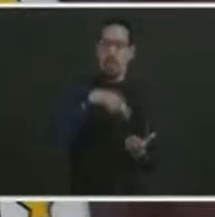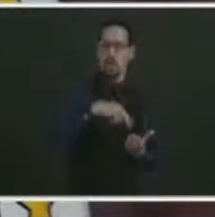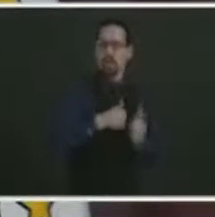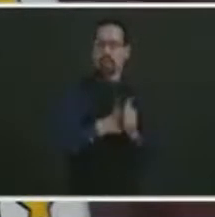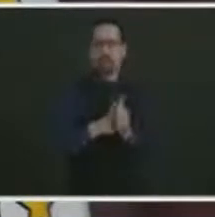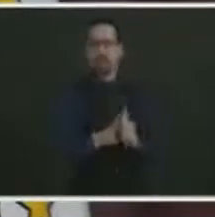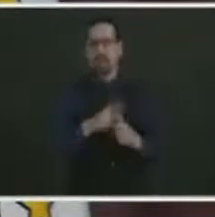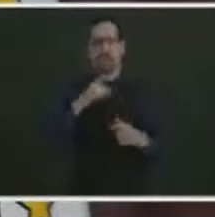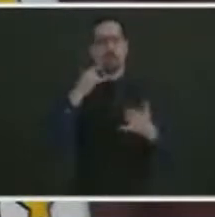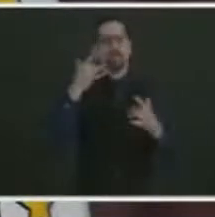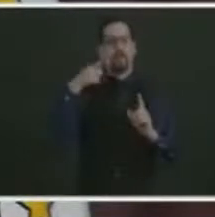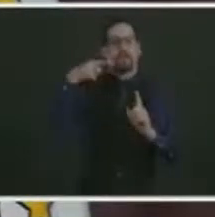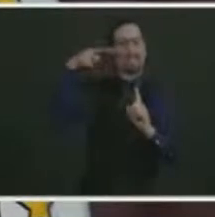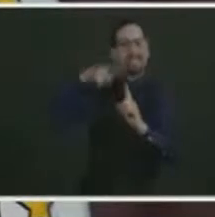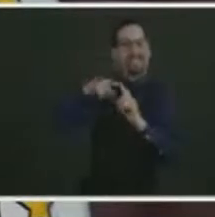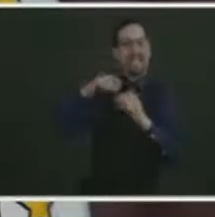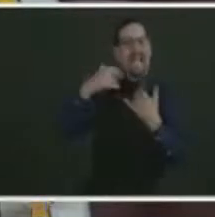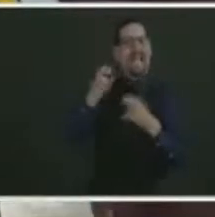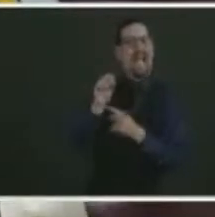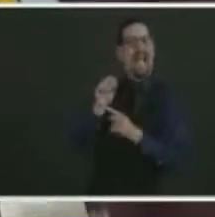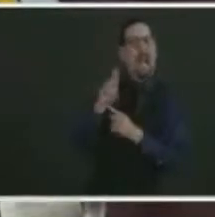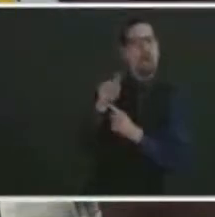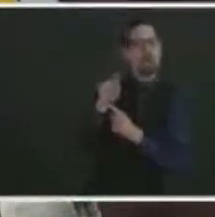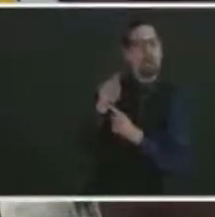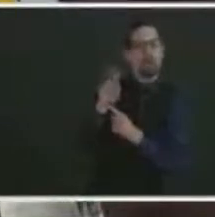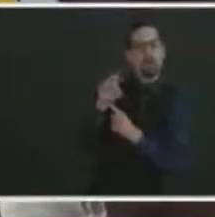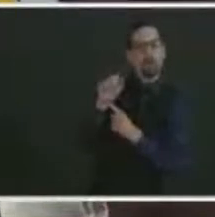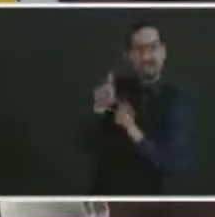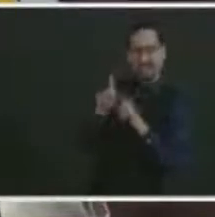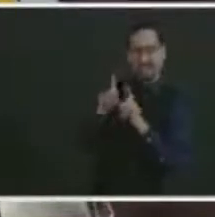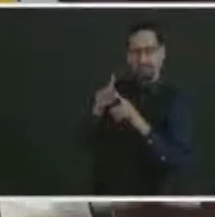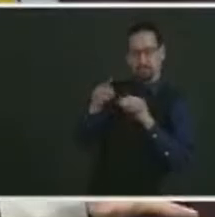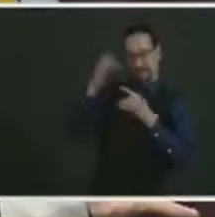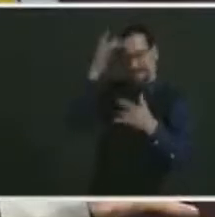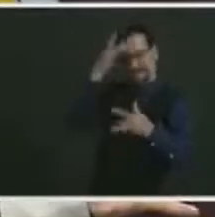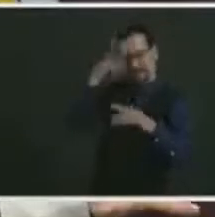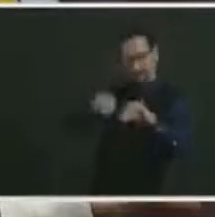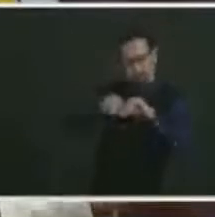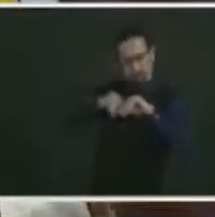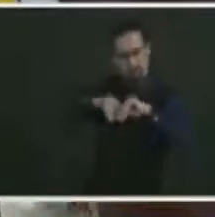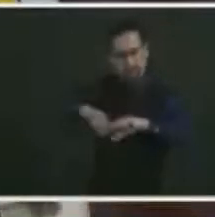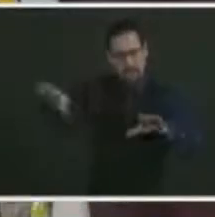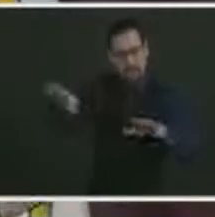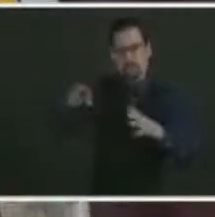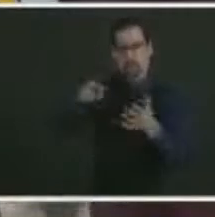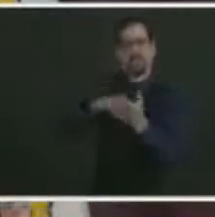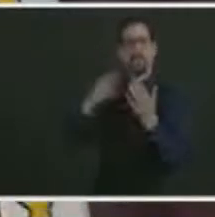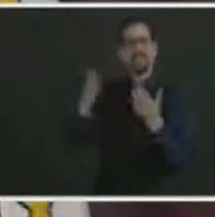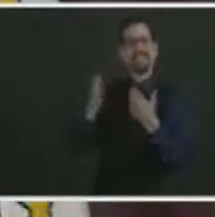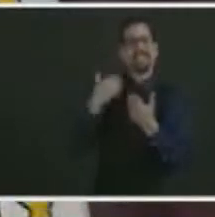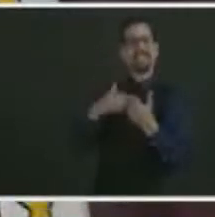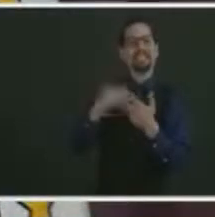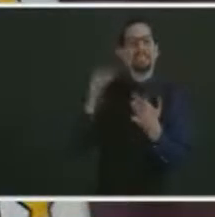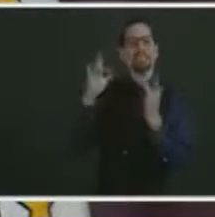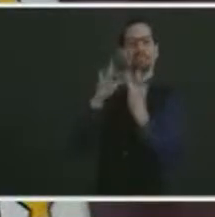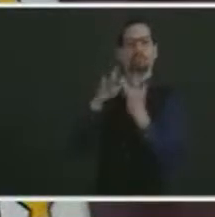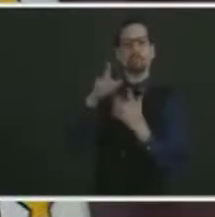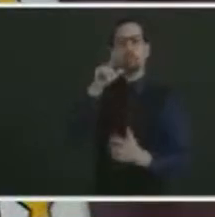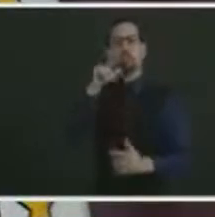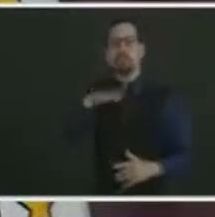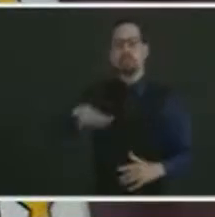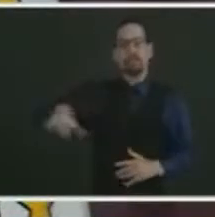happen, and it will allow us to prevent widespread community spread as we begin to reopen this